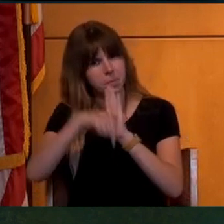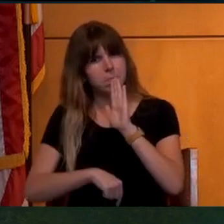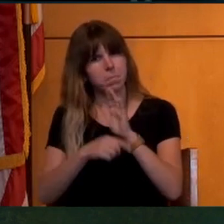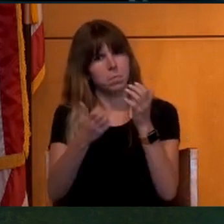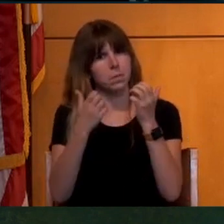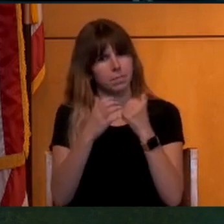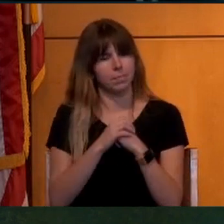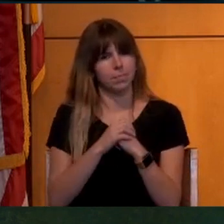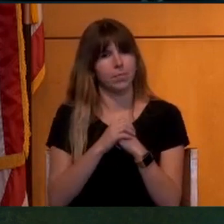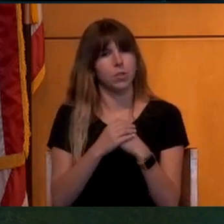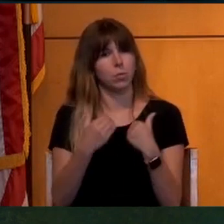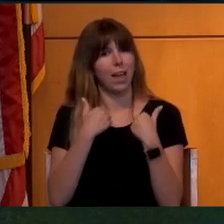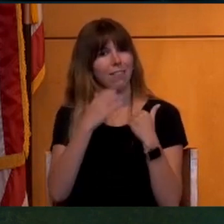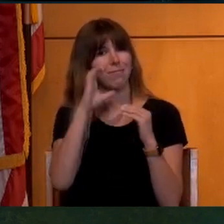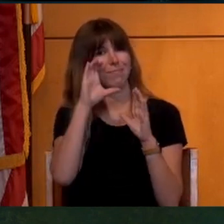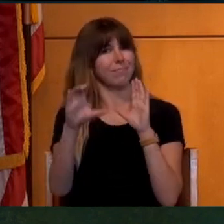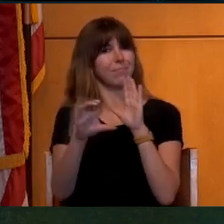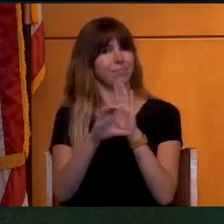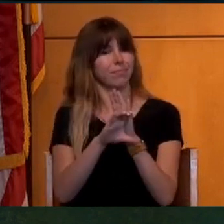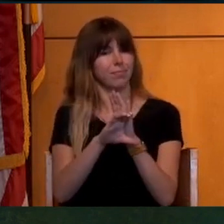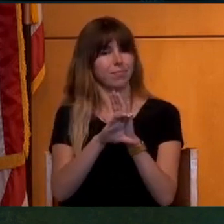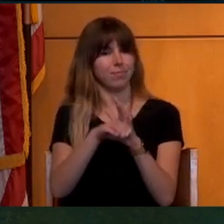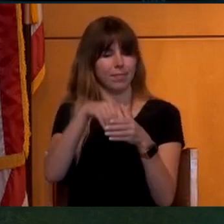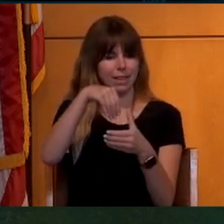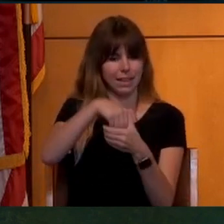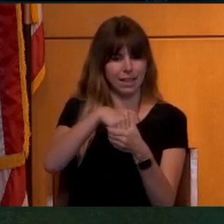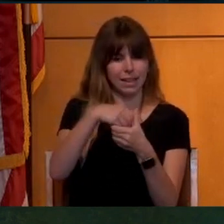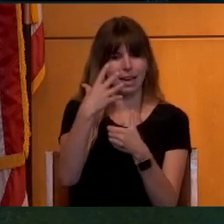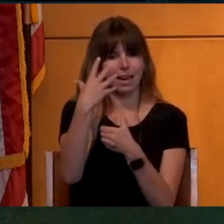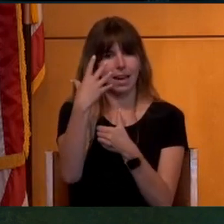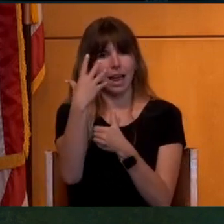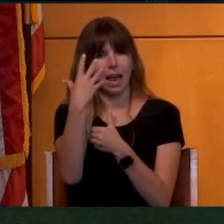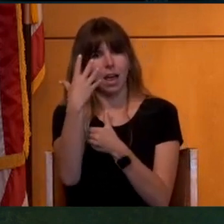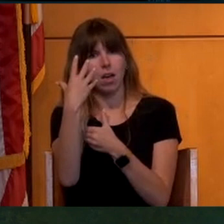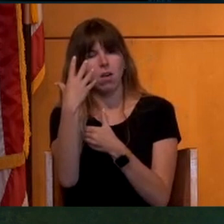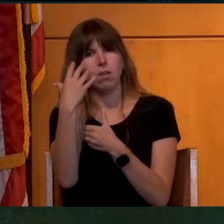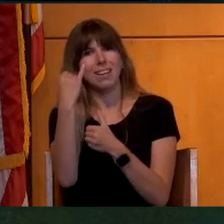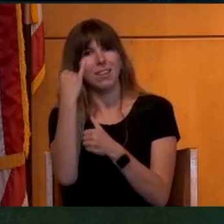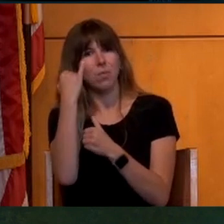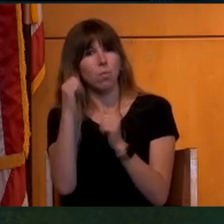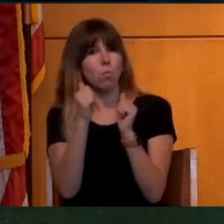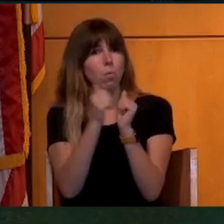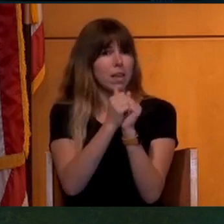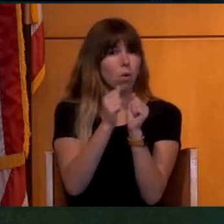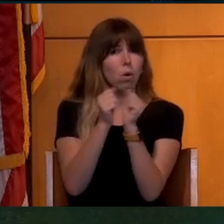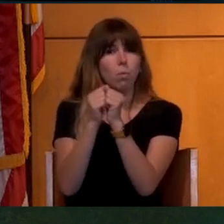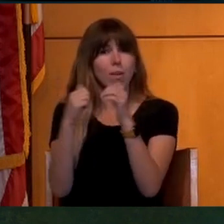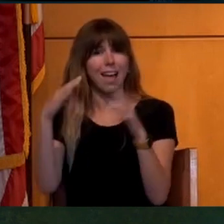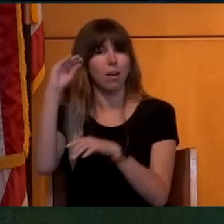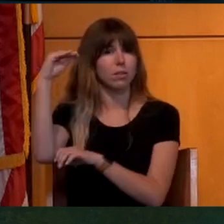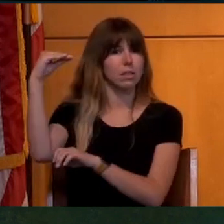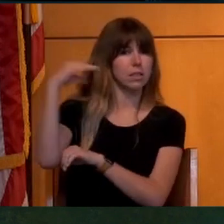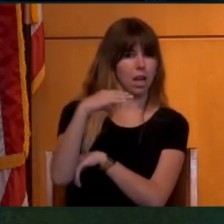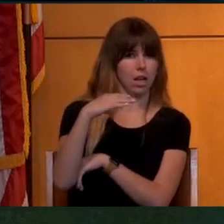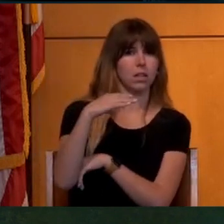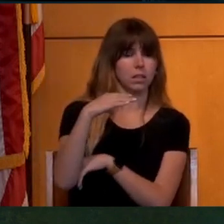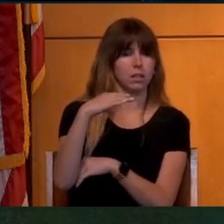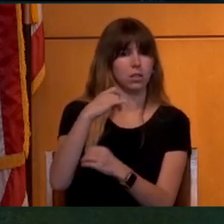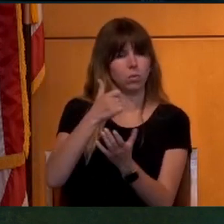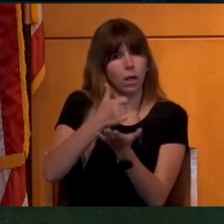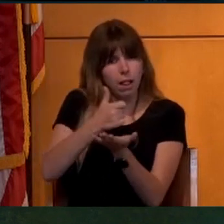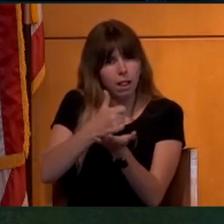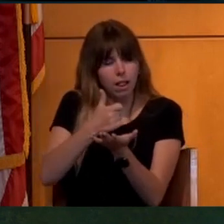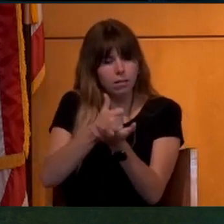stereo imagery, both in and out of sunlight, to understand the hazards ahead of it. It builds stereo maps down to the